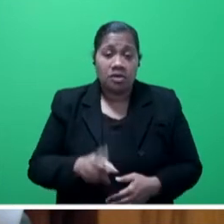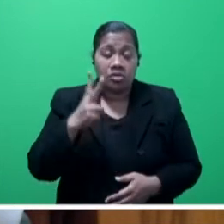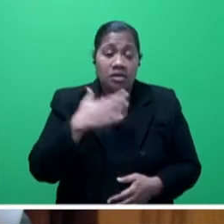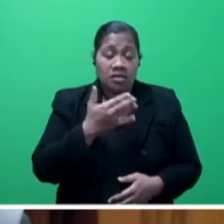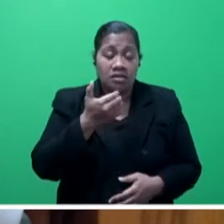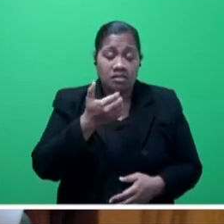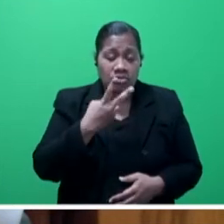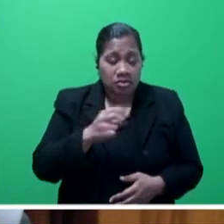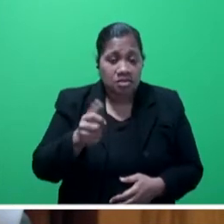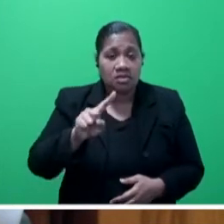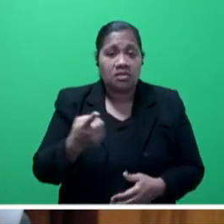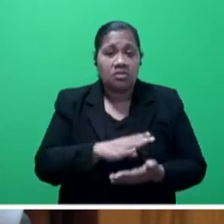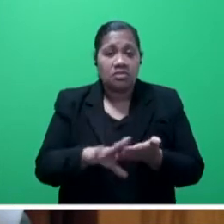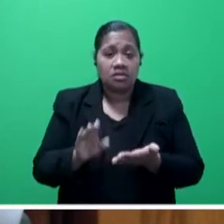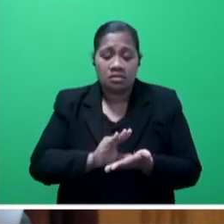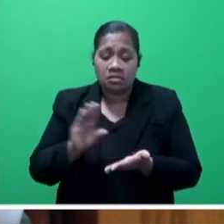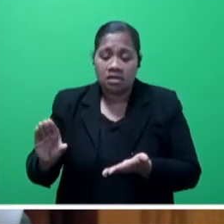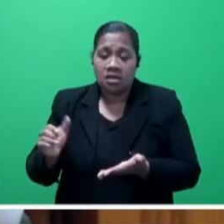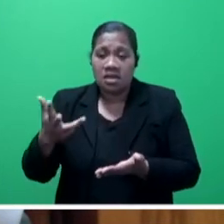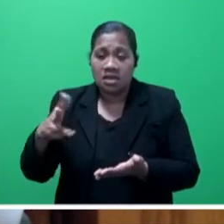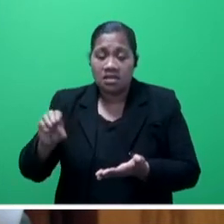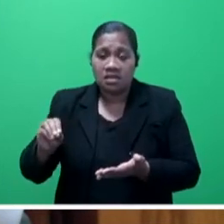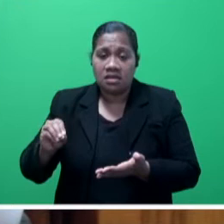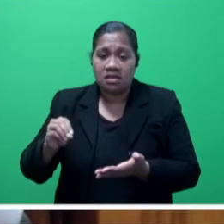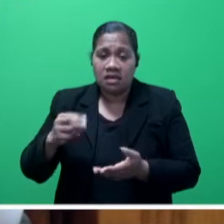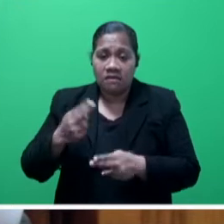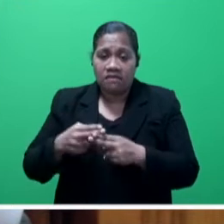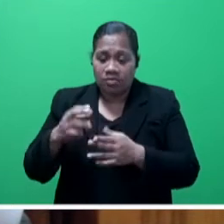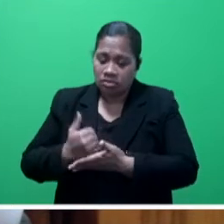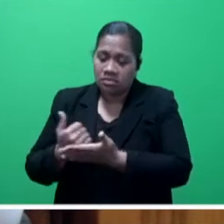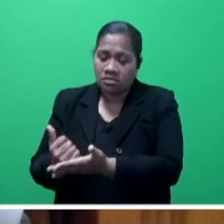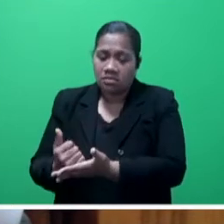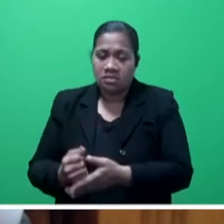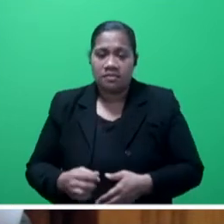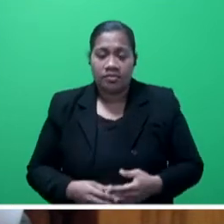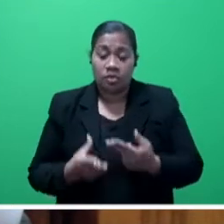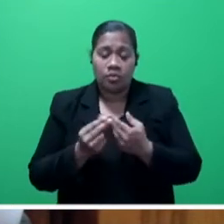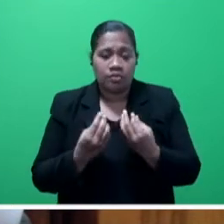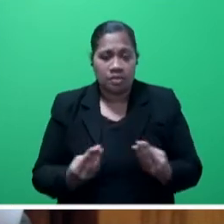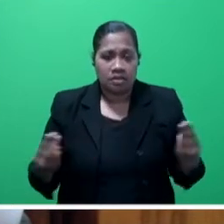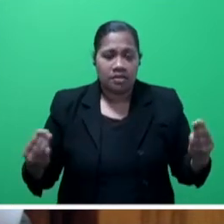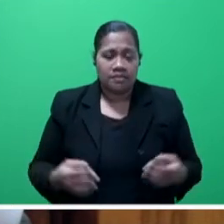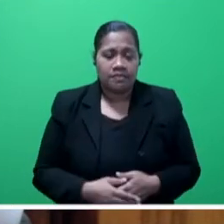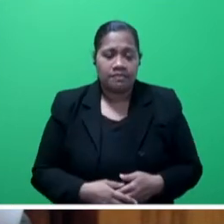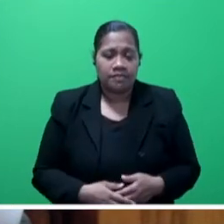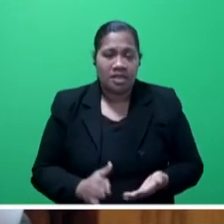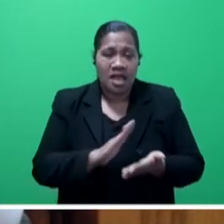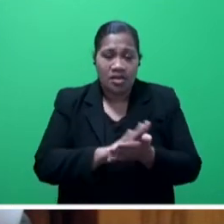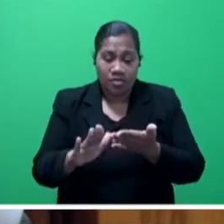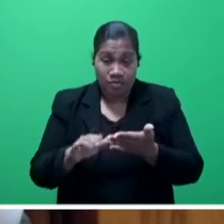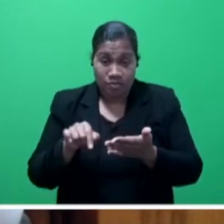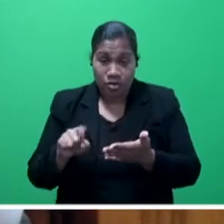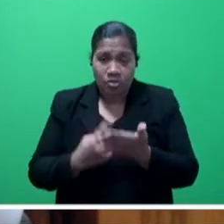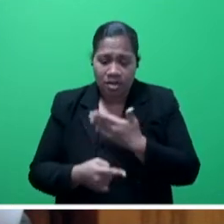$226,000 have been allocated to assist 90 farmers with fencing material. Hydroponic system, $72,000 has been allocated